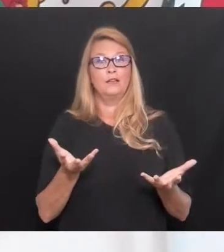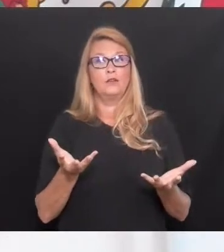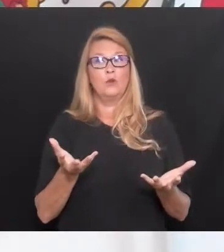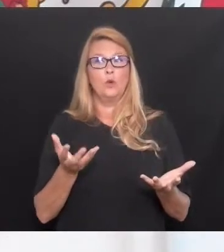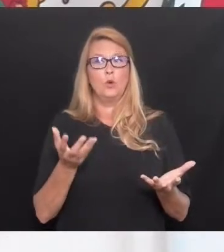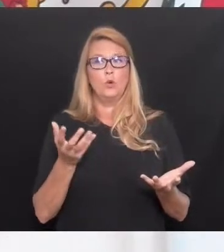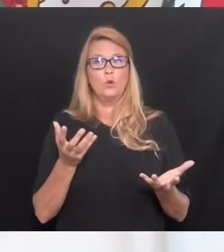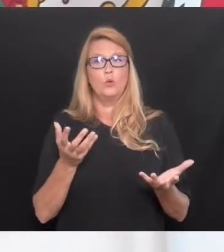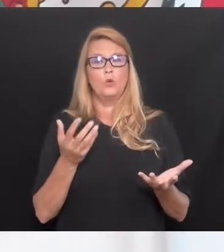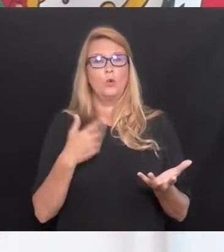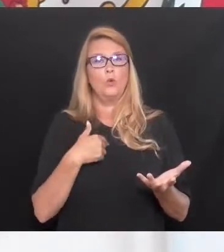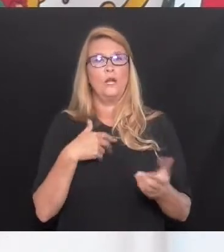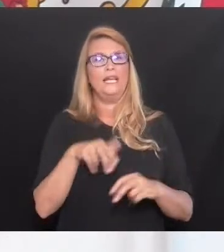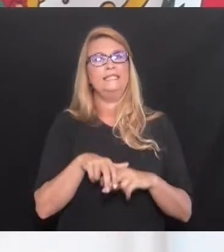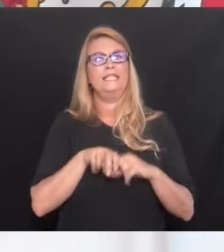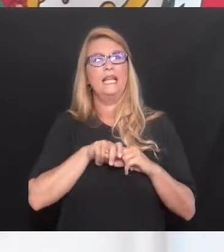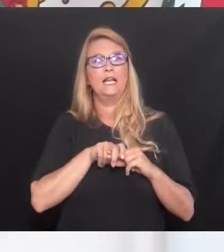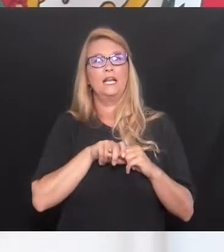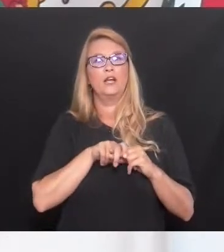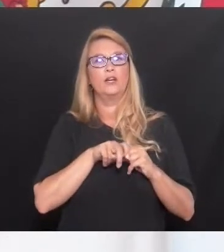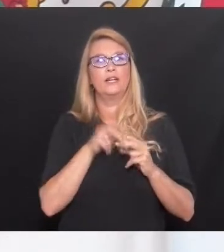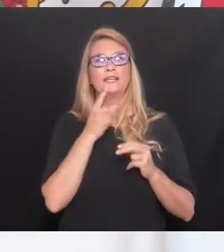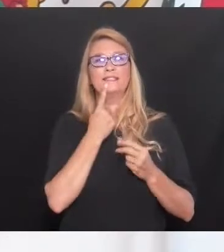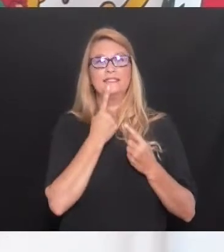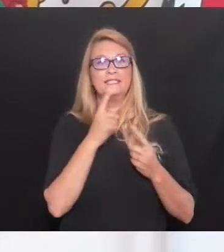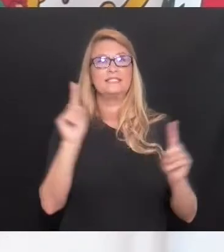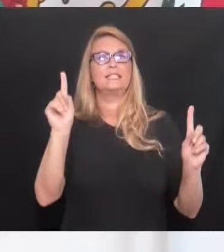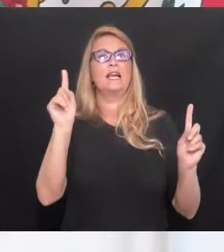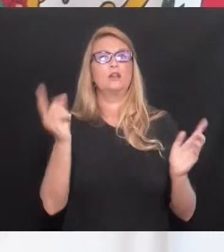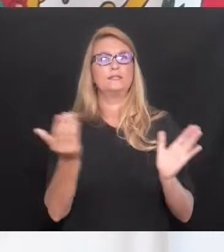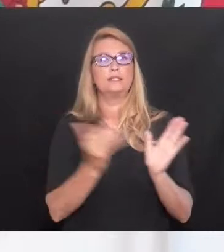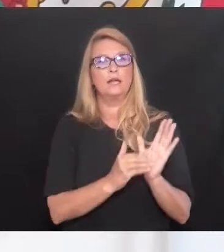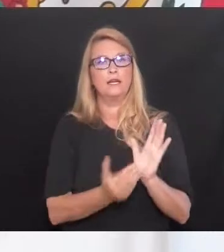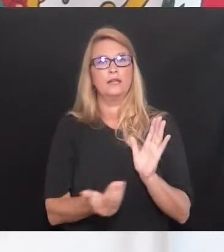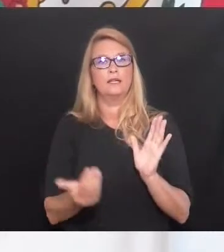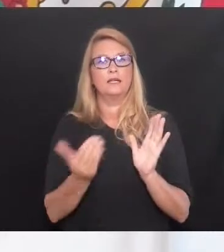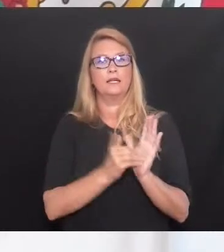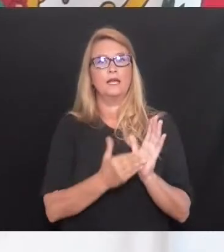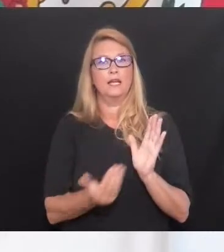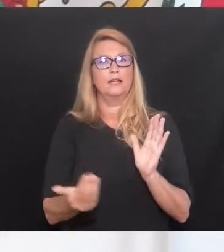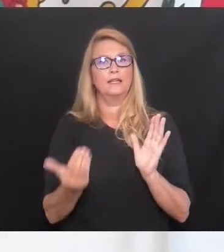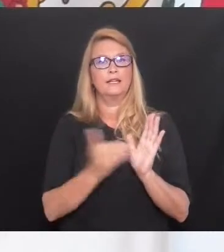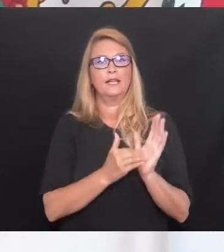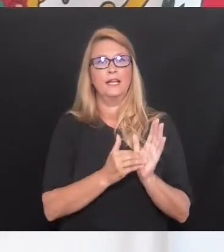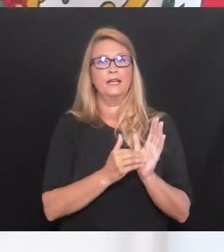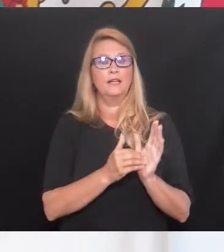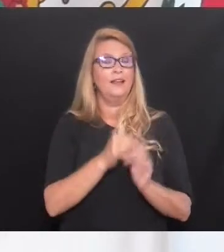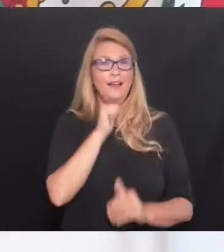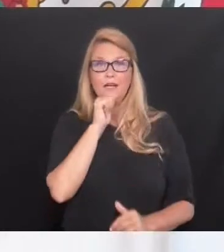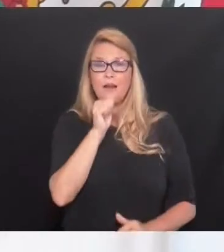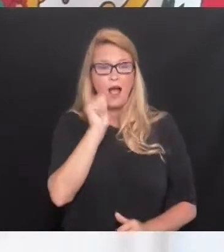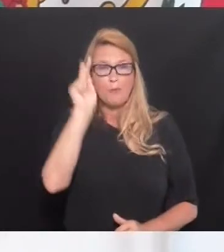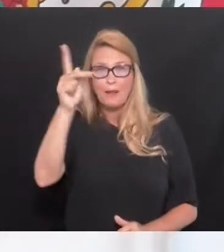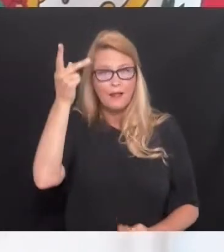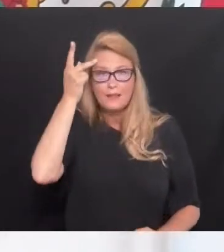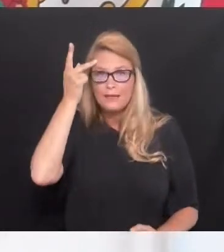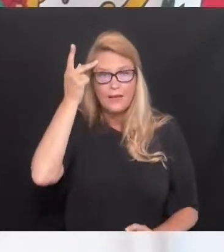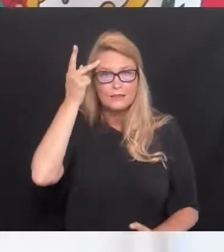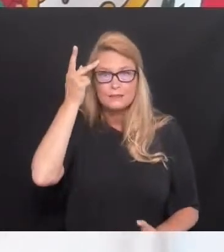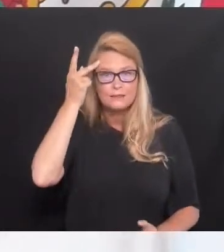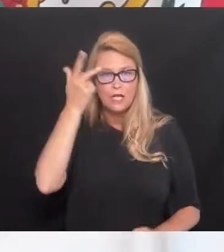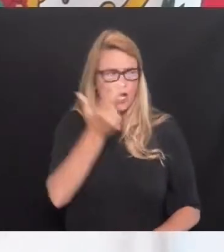can all sit here saying the same thing, speaking with the same voice. It's not a political voice. There is not